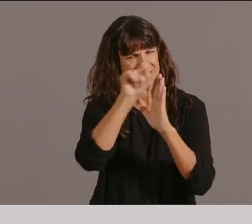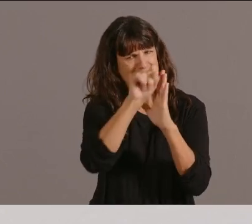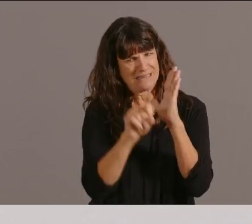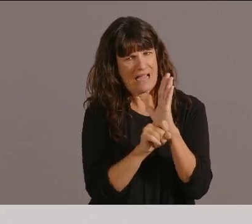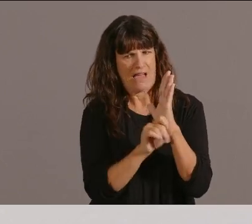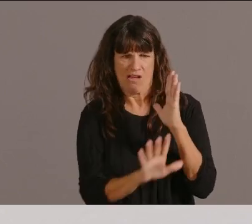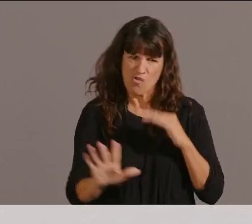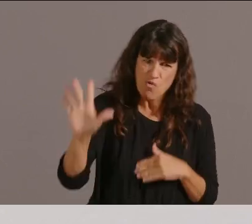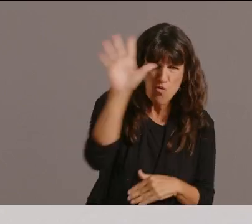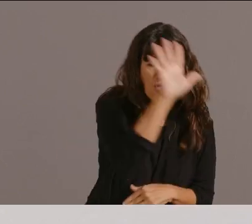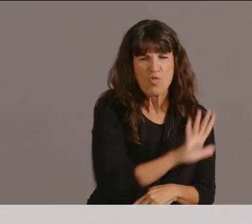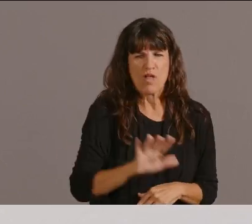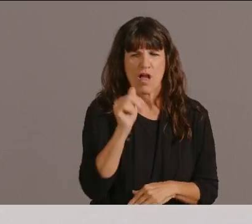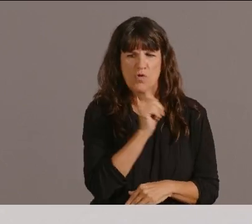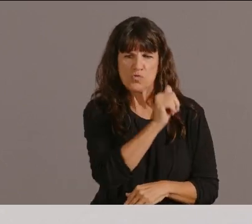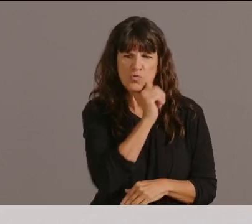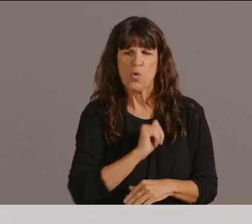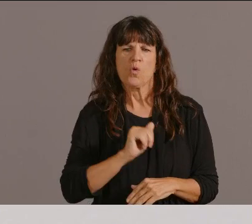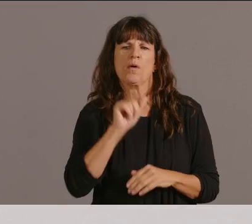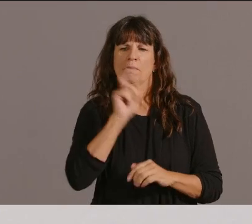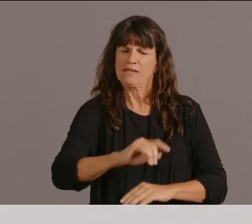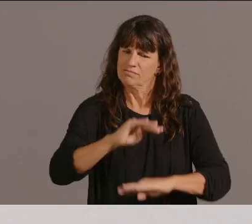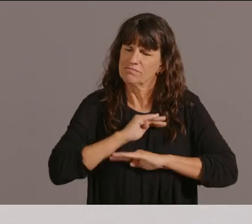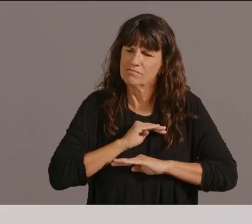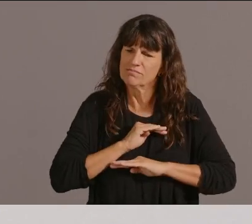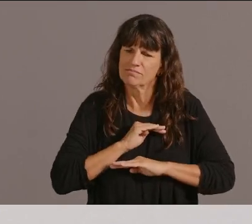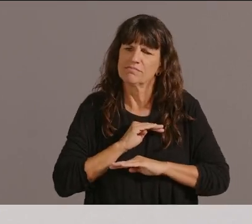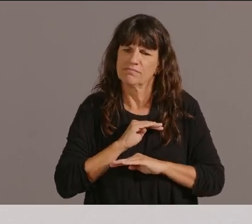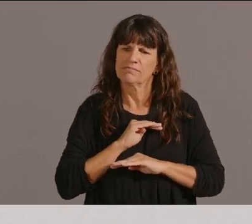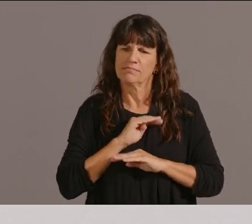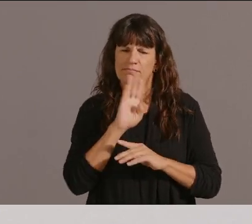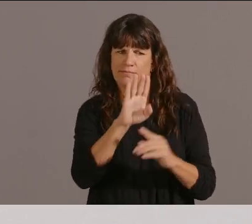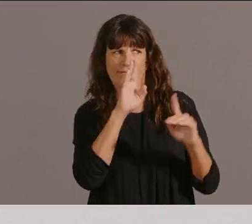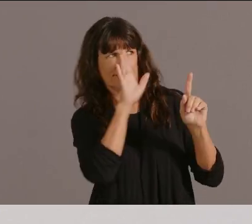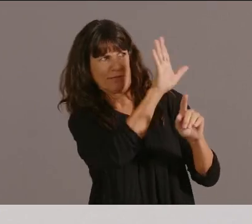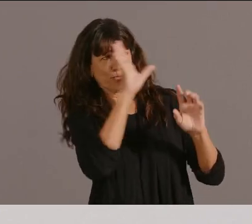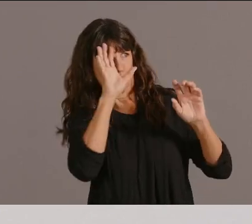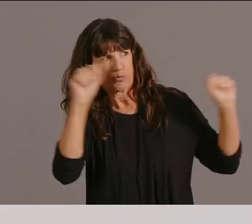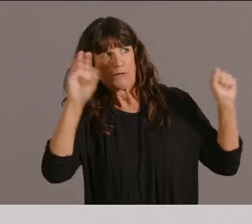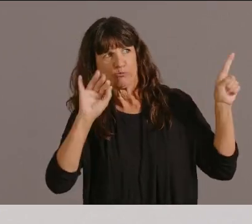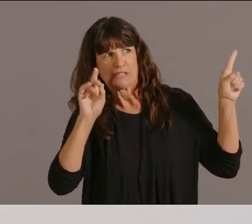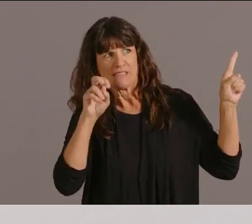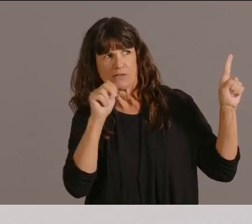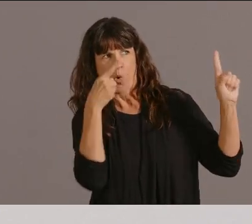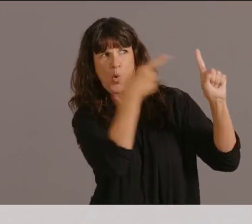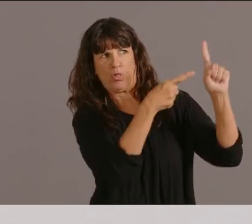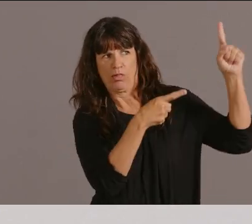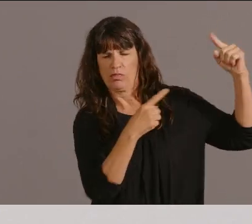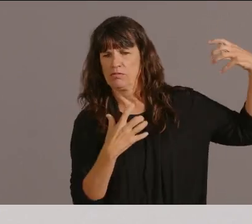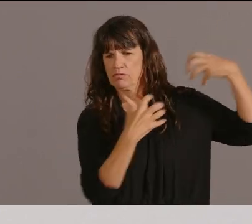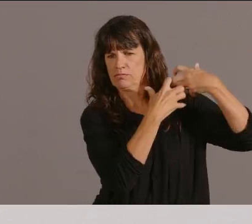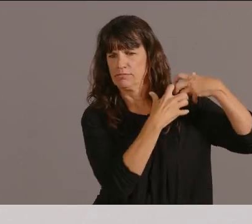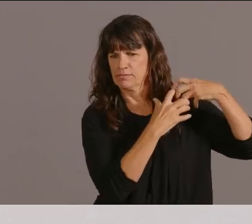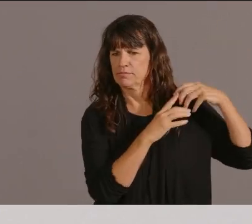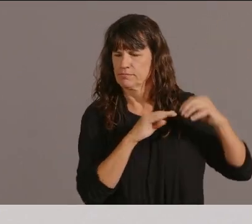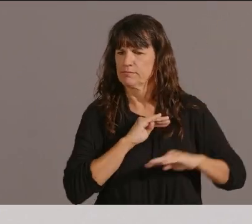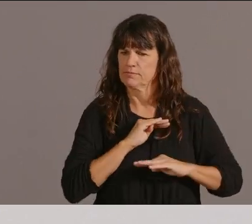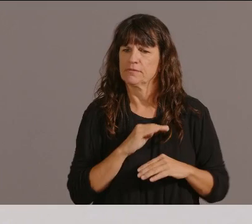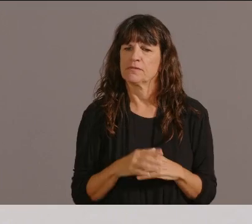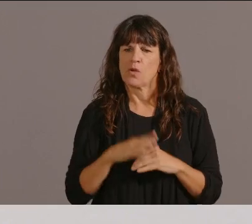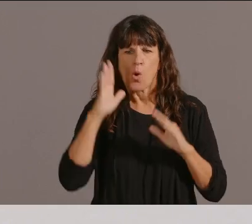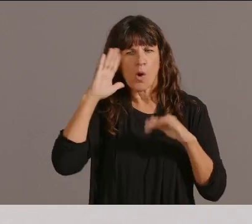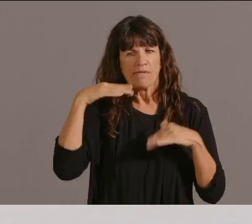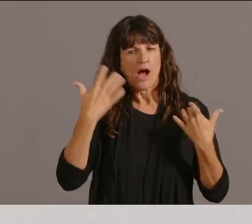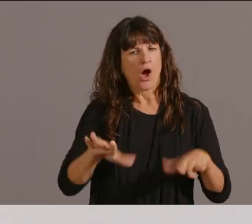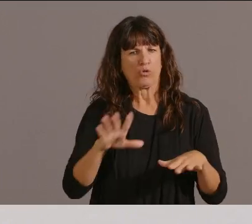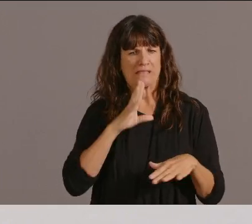along the timeline. So we were anticipating being to 16 and above in May, even before the president made that